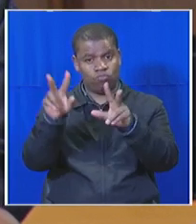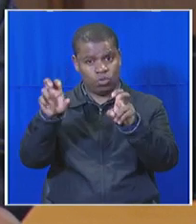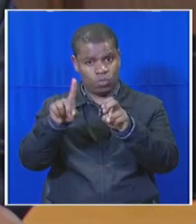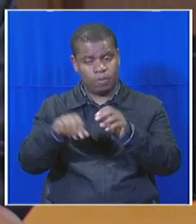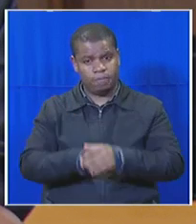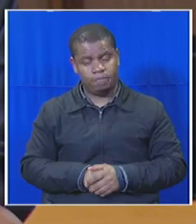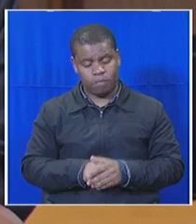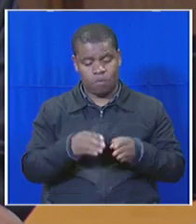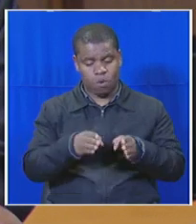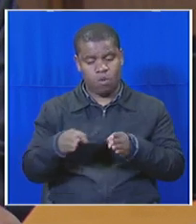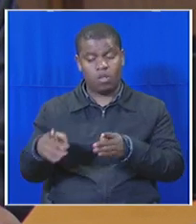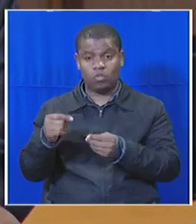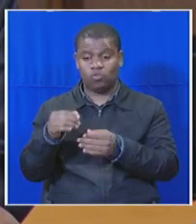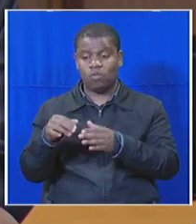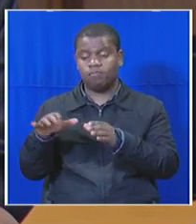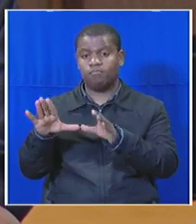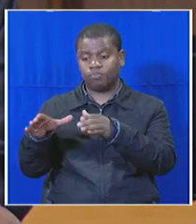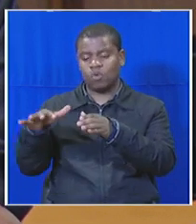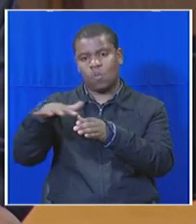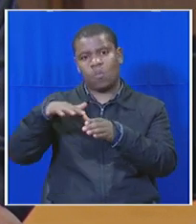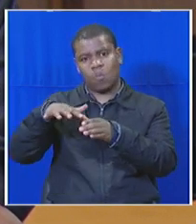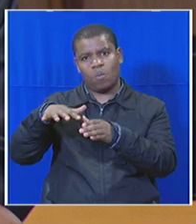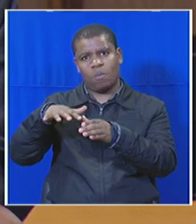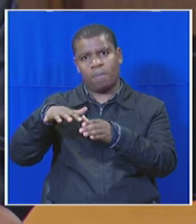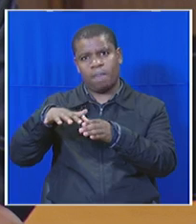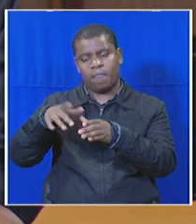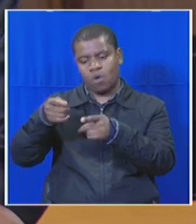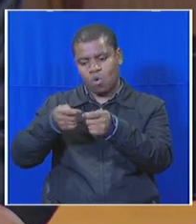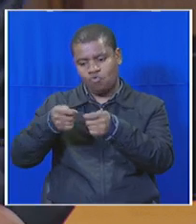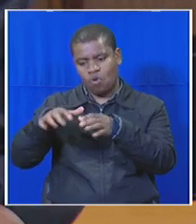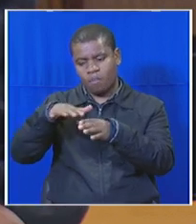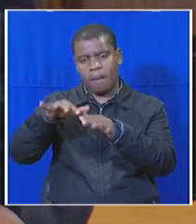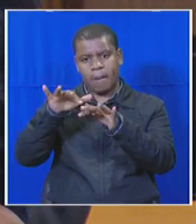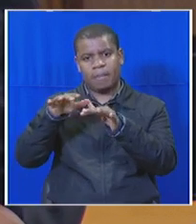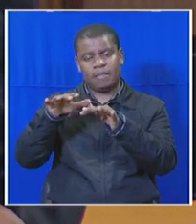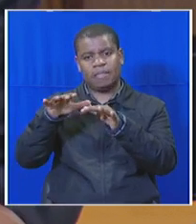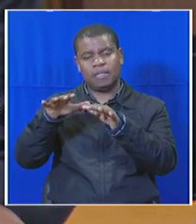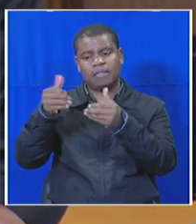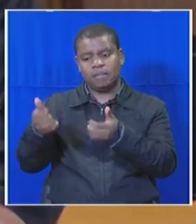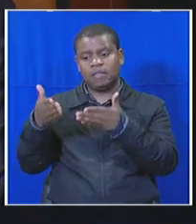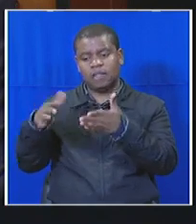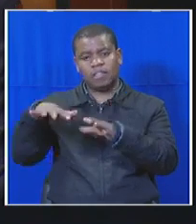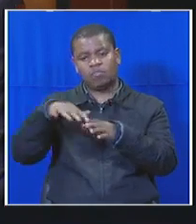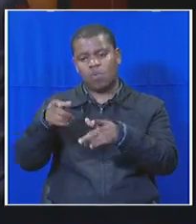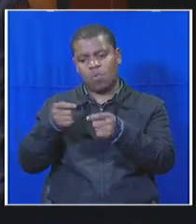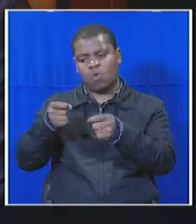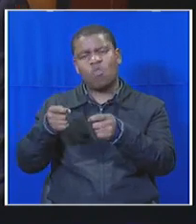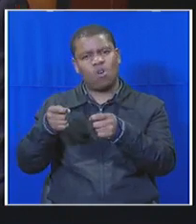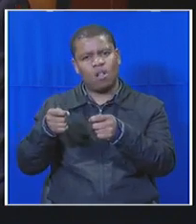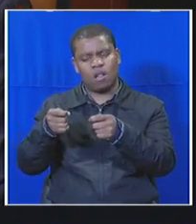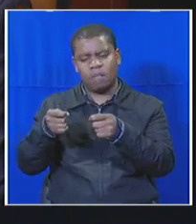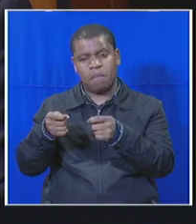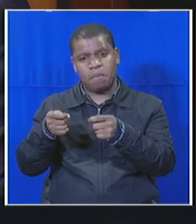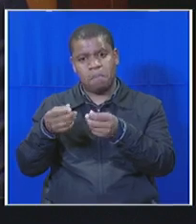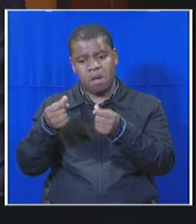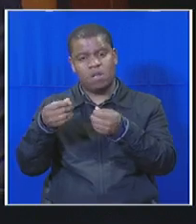to strengthen internal controls that prevent fraud and corruption within the public sector. I hereby move. Thank you. Yes, Honorable Member,